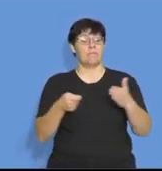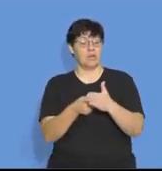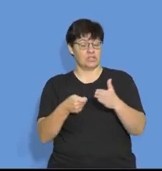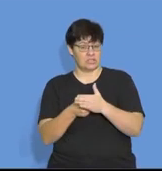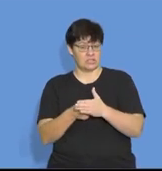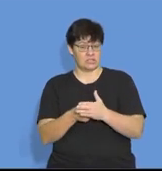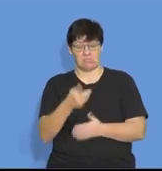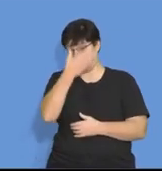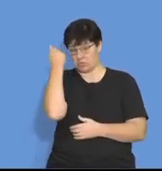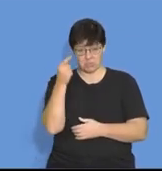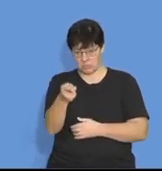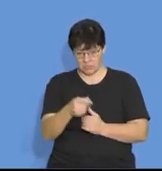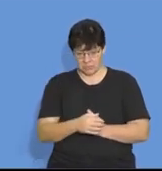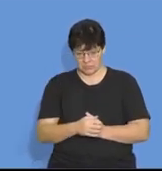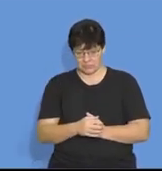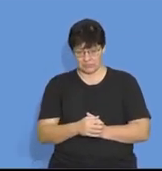an unknown,